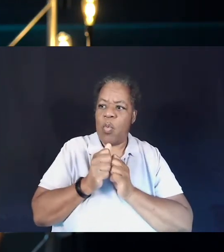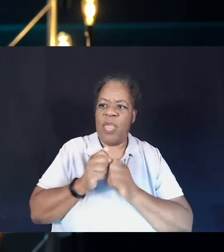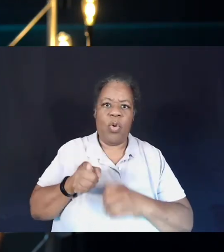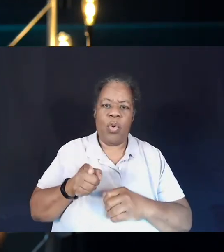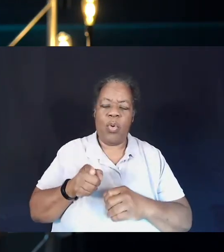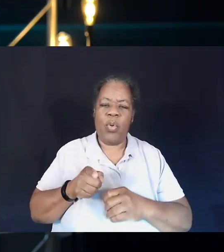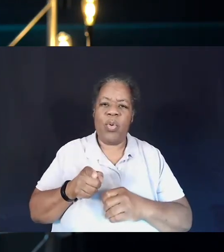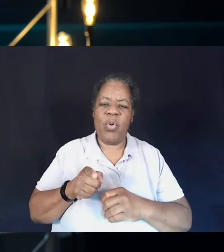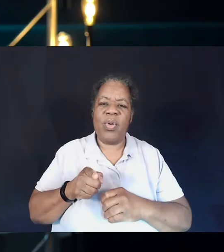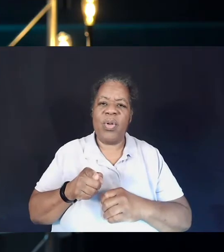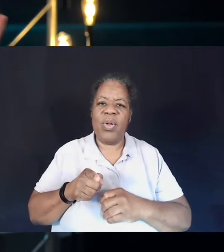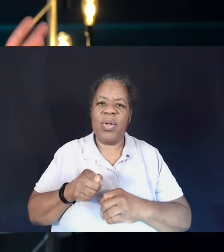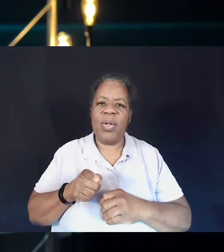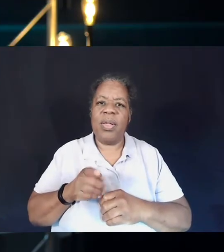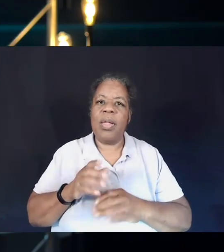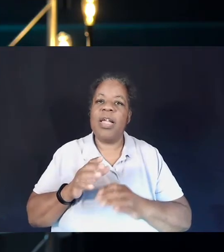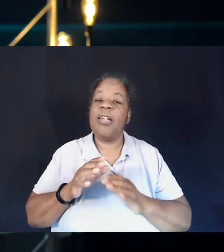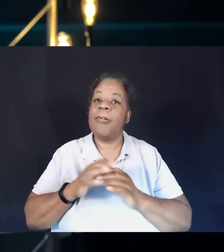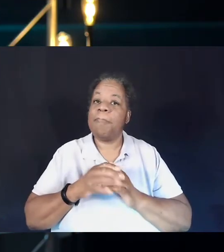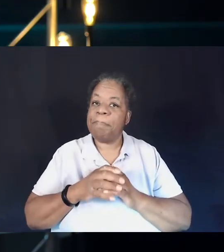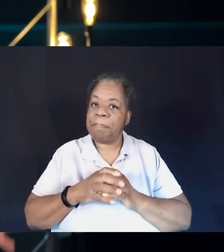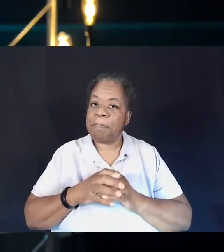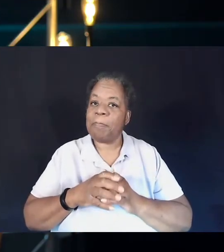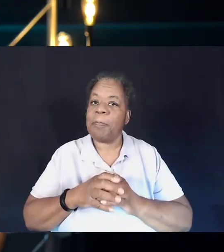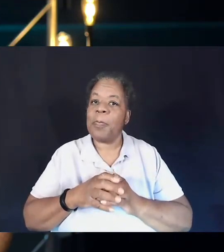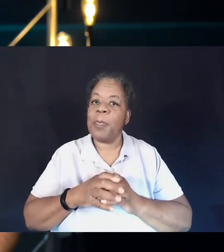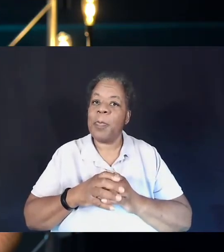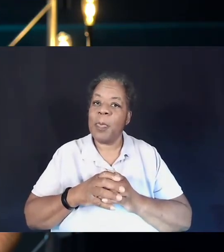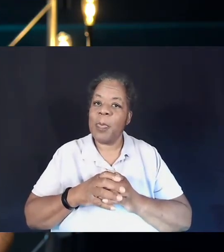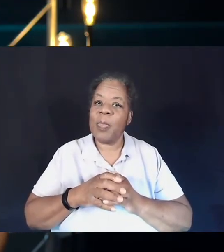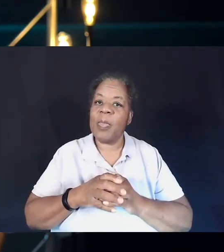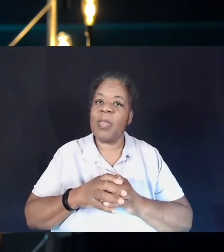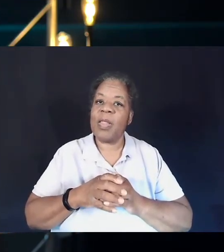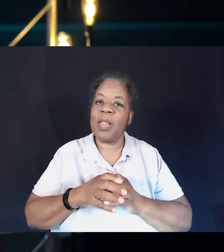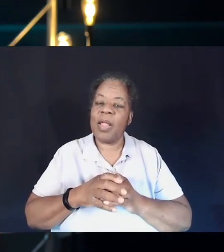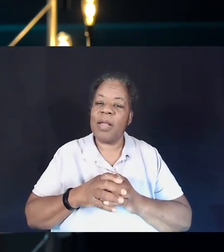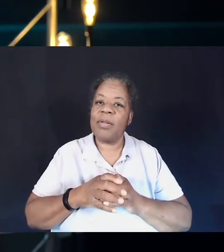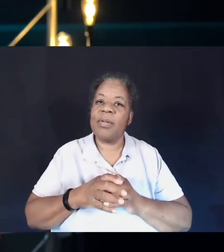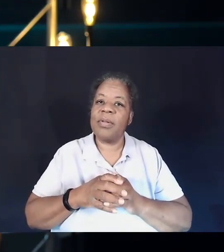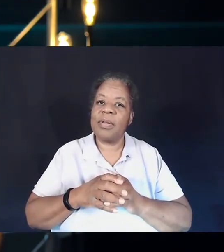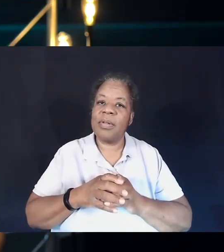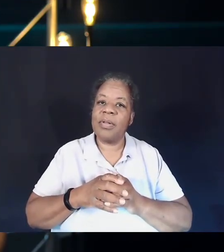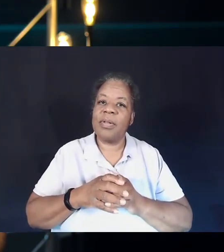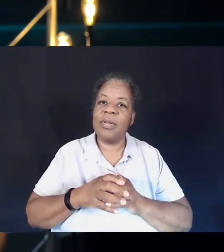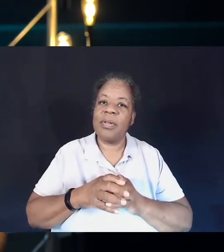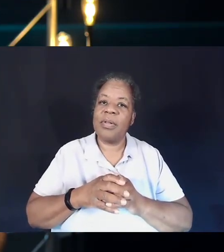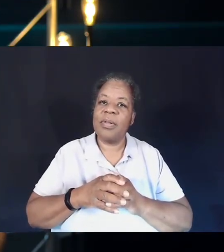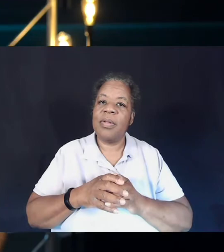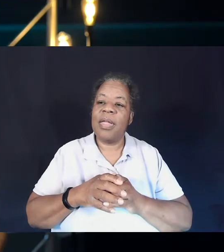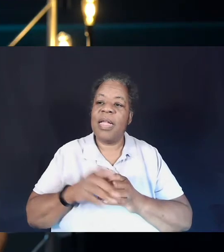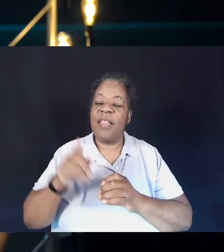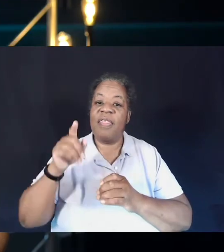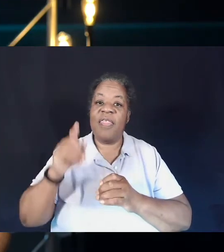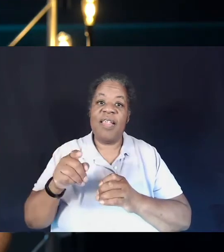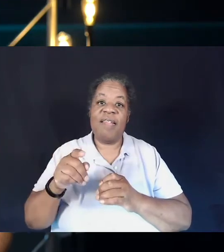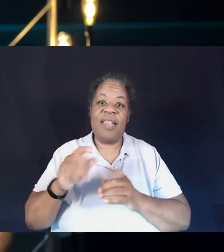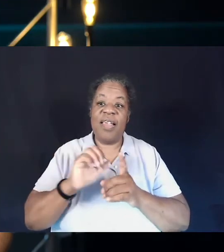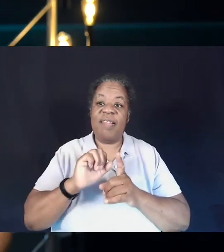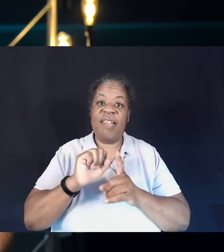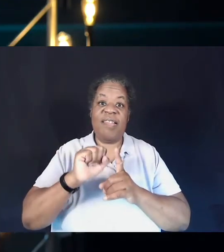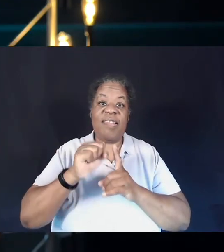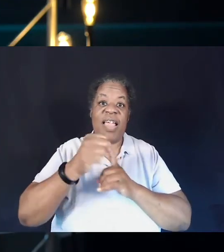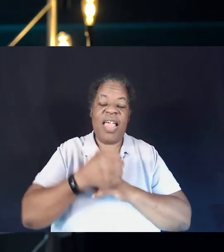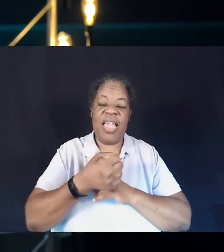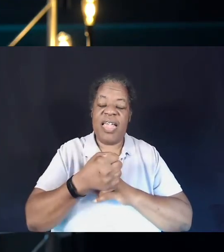And before we forget, based on kind of the way that we view relationships today, let's not forget that this is a patriarchal society, a highly patriarchal